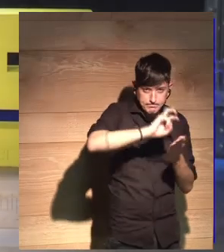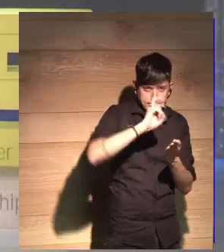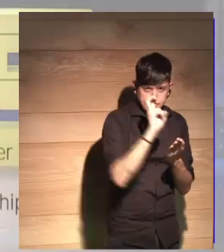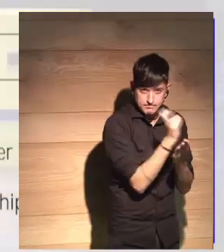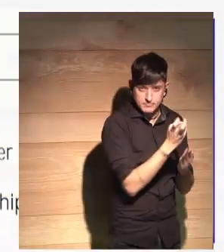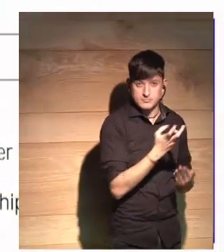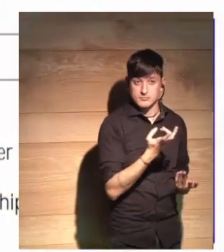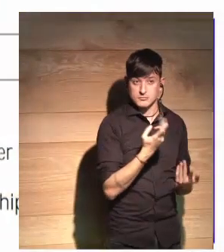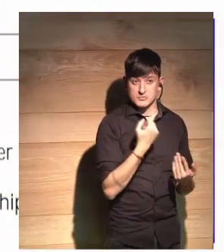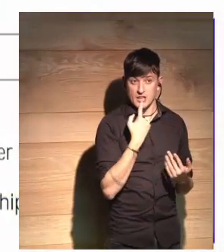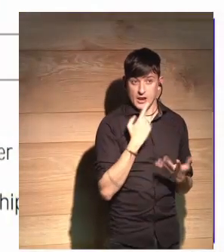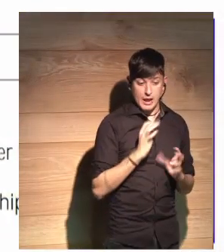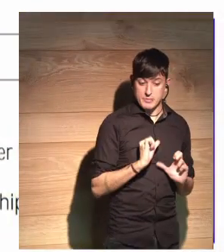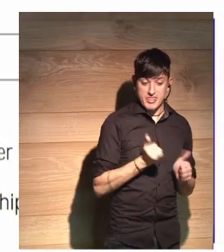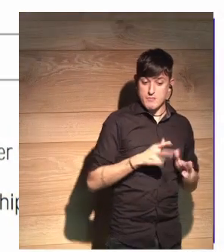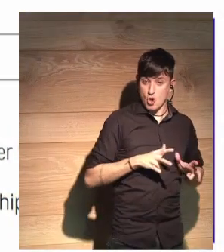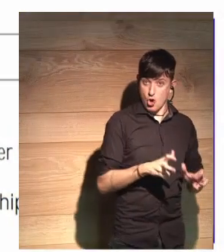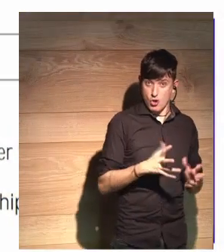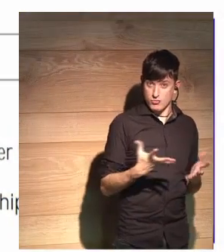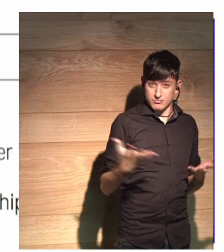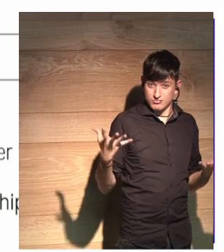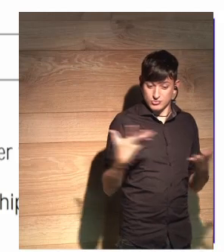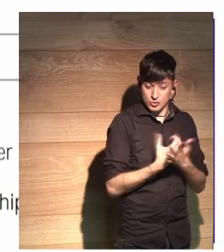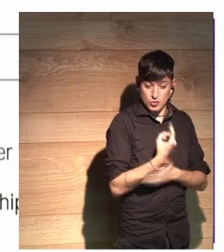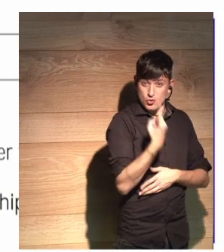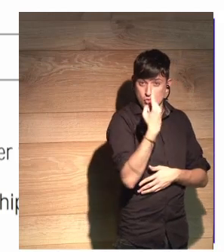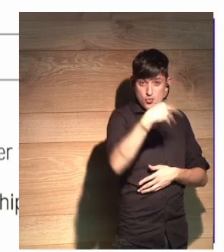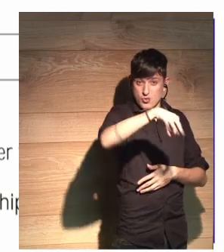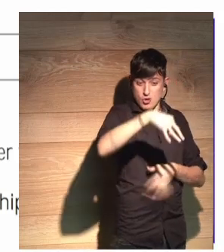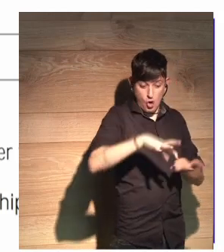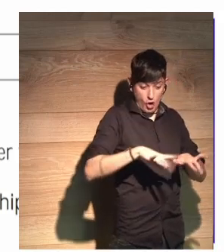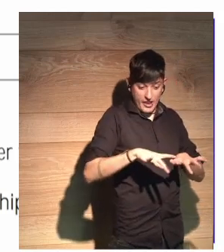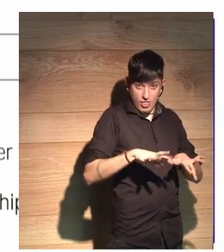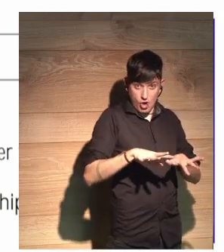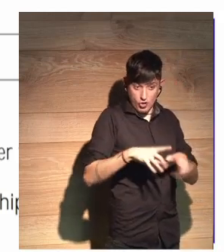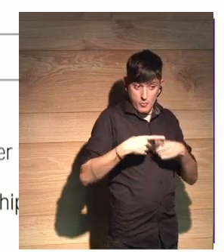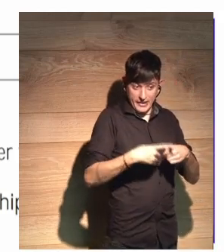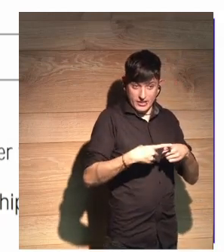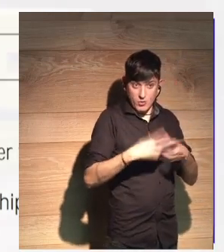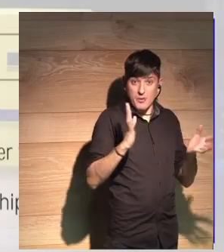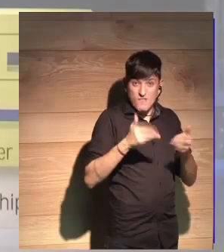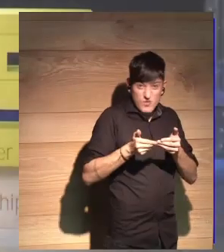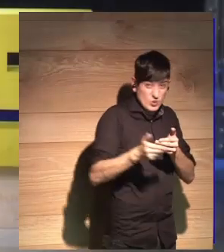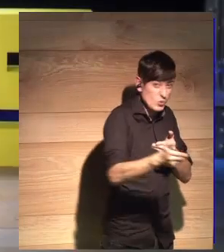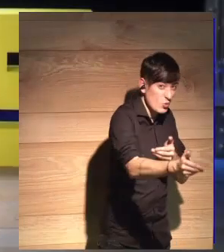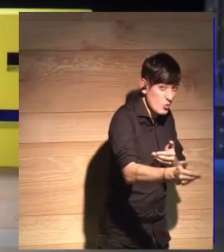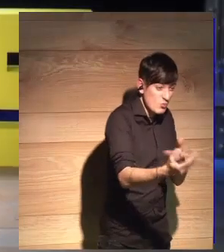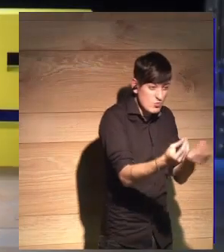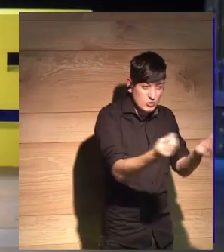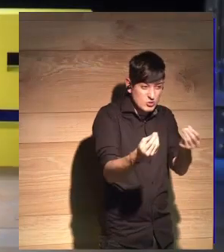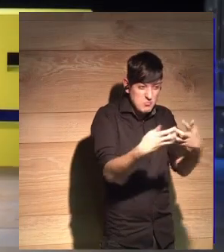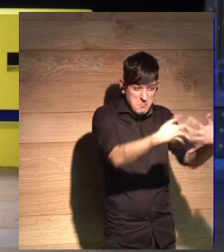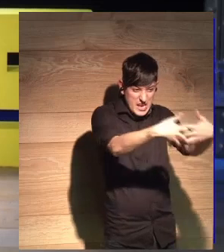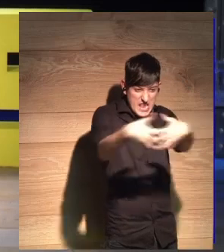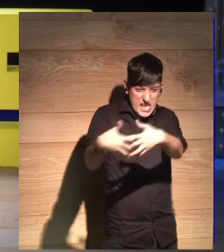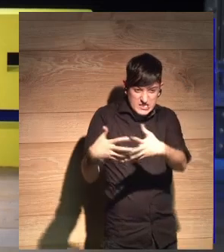big mainframe computer. Now, in the future, many devices will share each of us. And